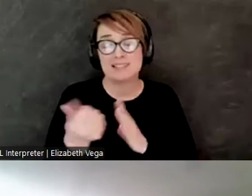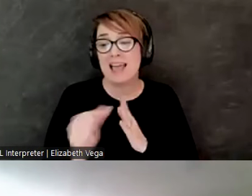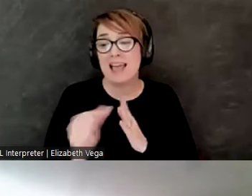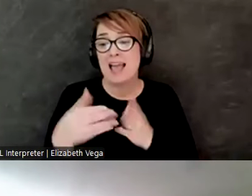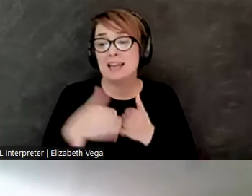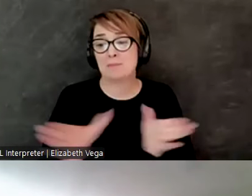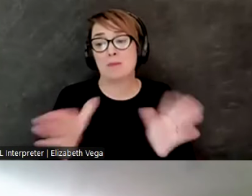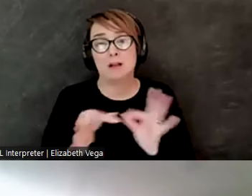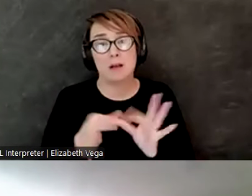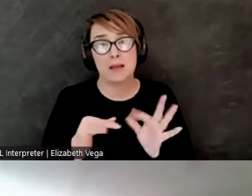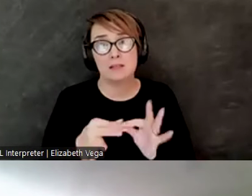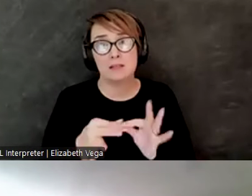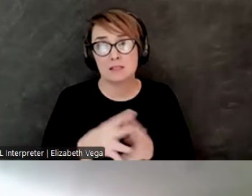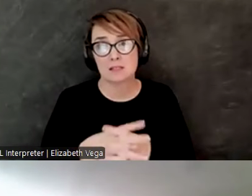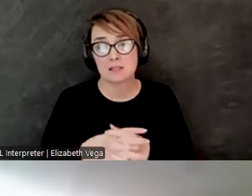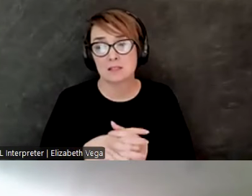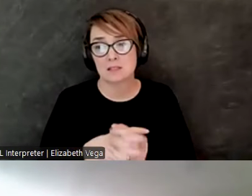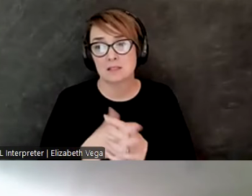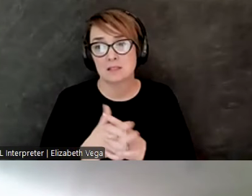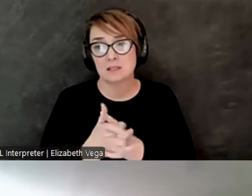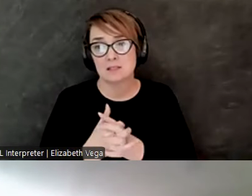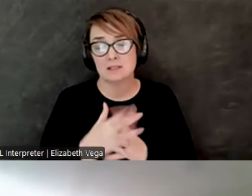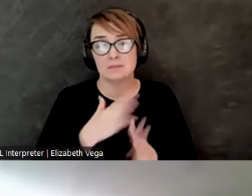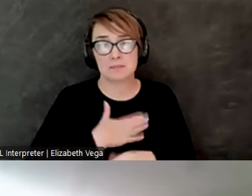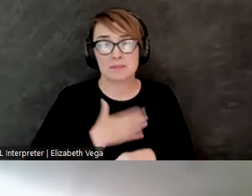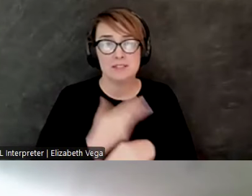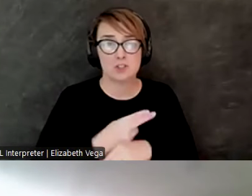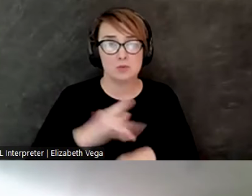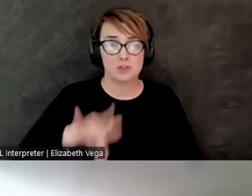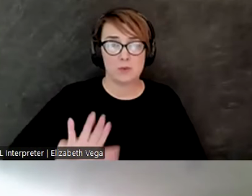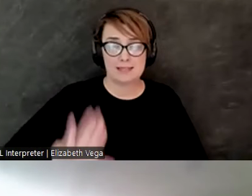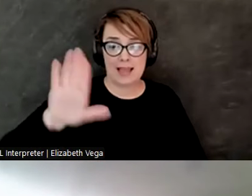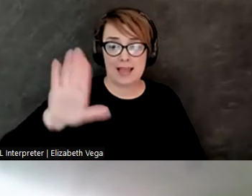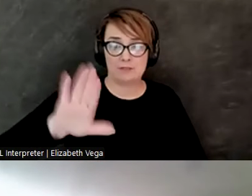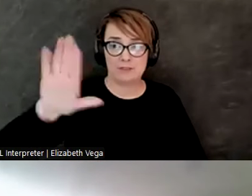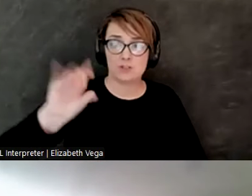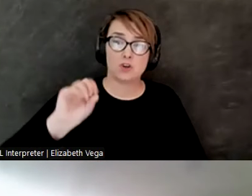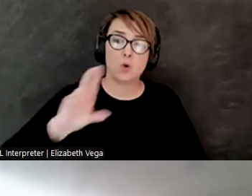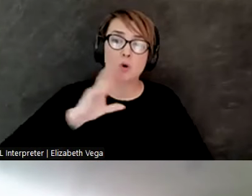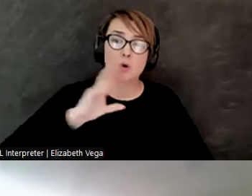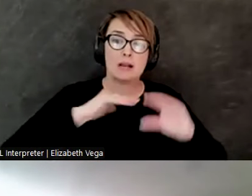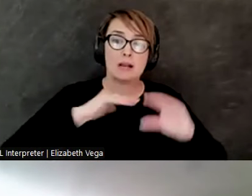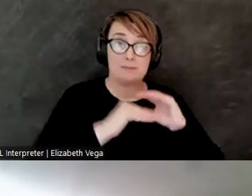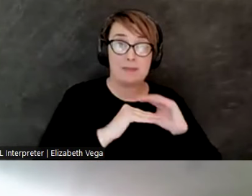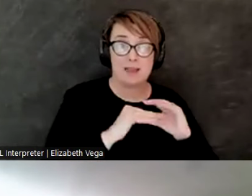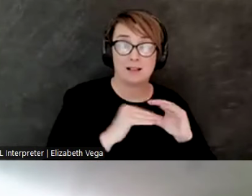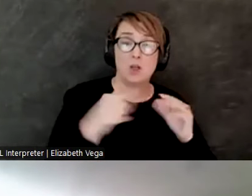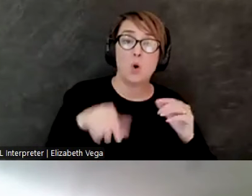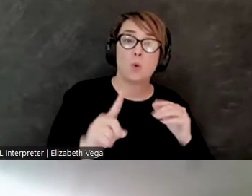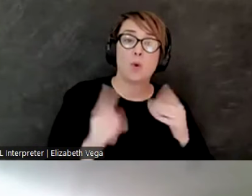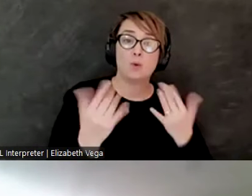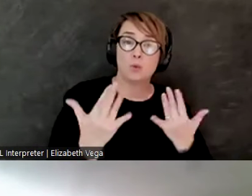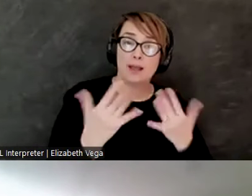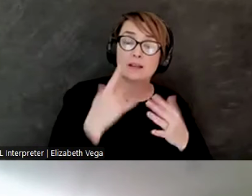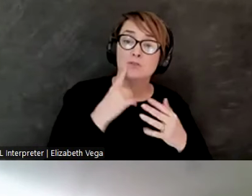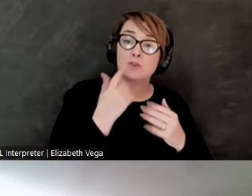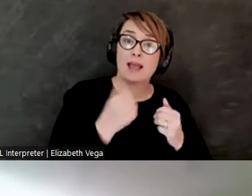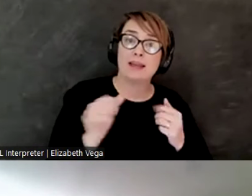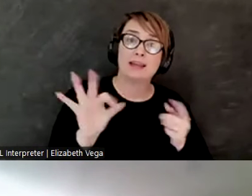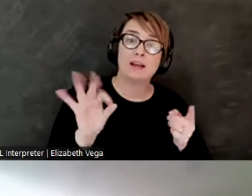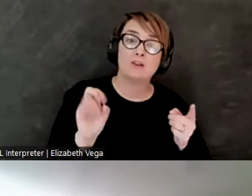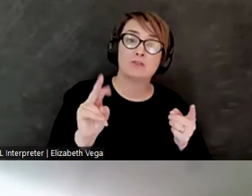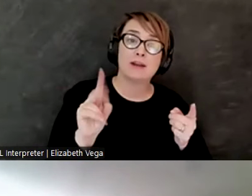comment, please use the raised hand feature or the email. And while we await to see if there are any, Fernando, I see your